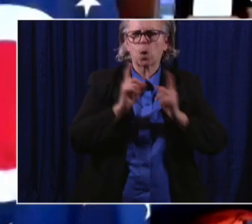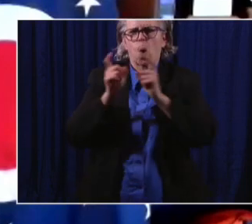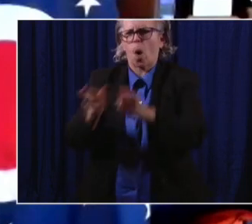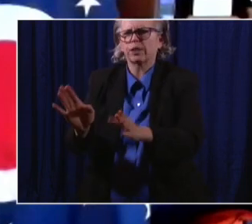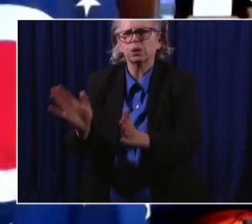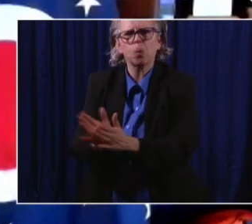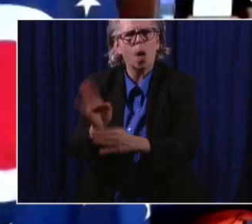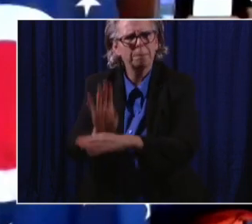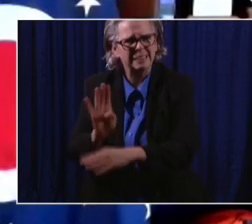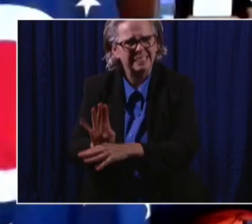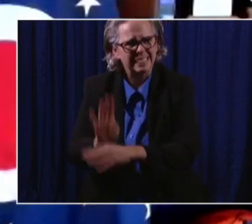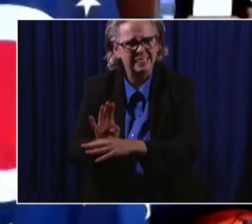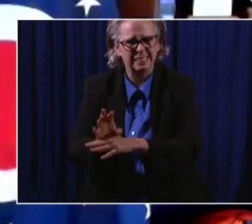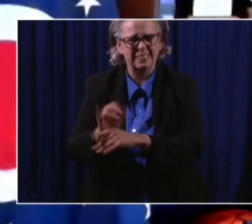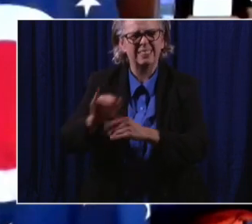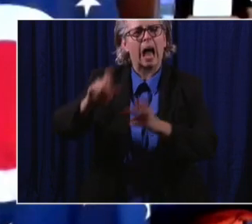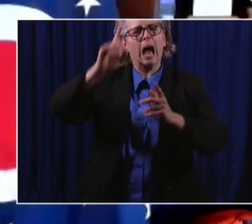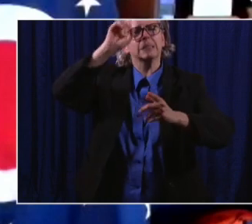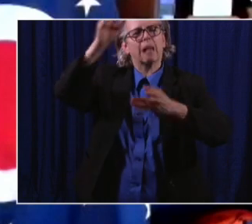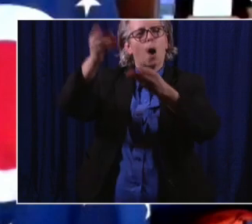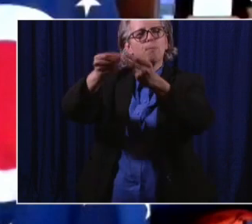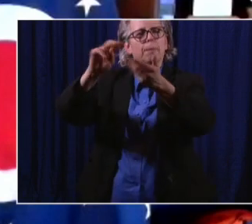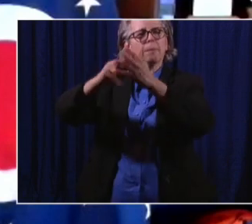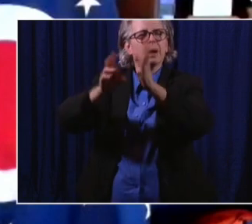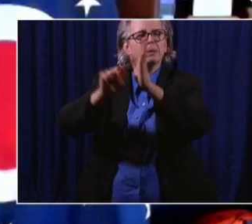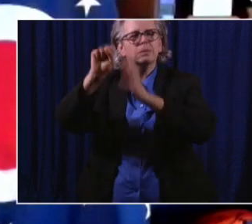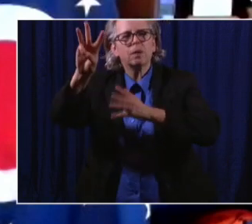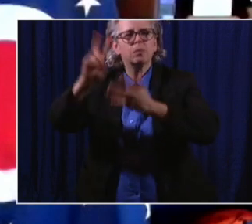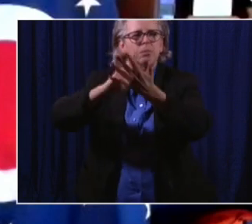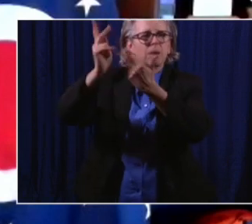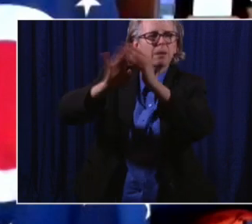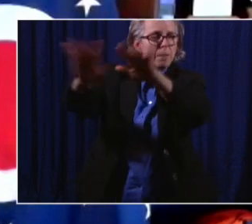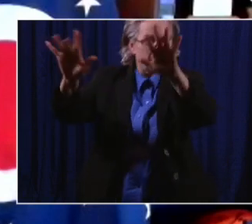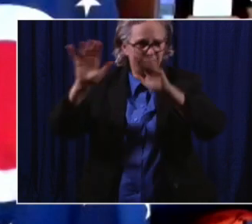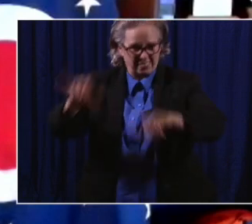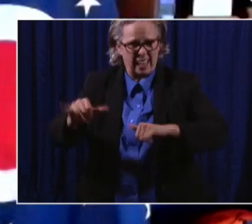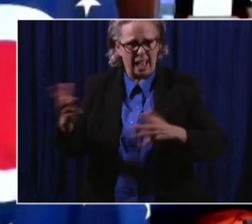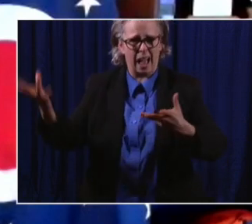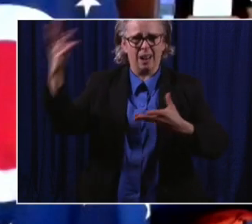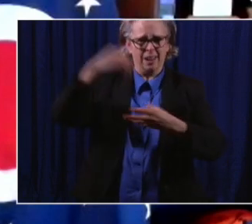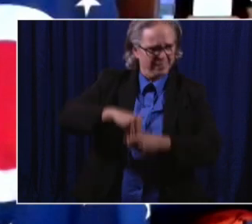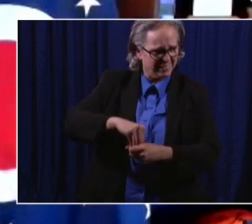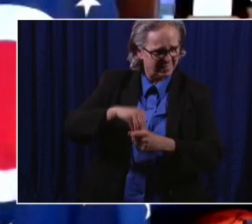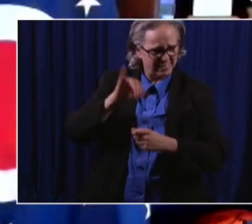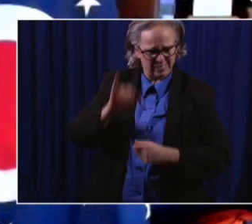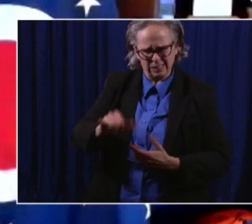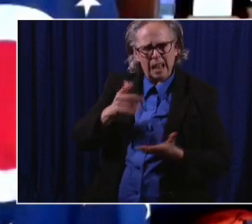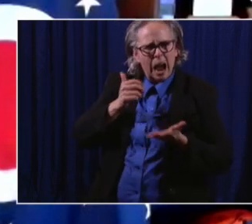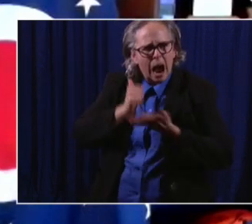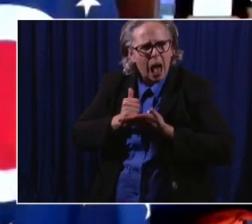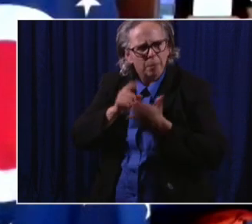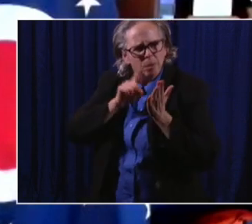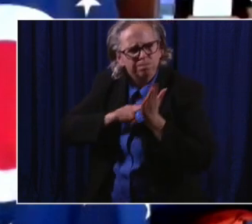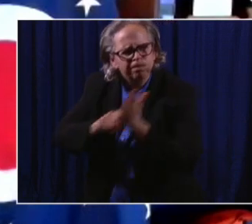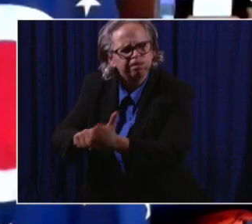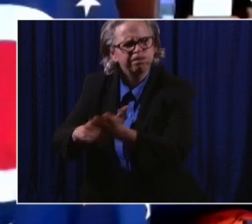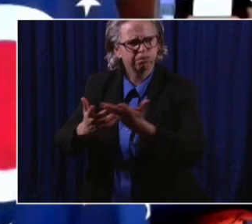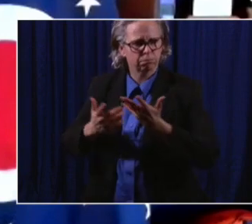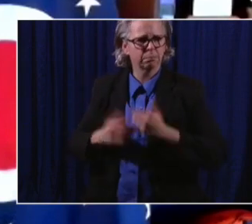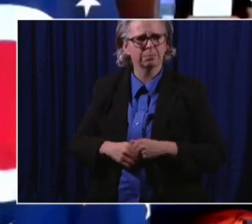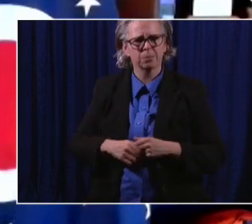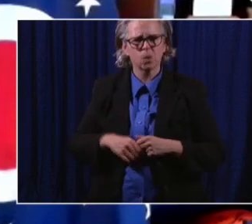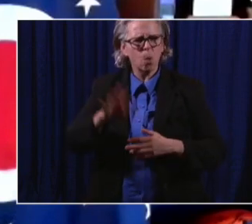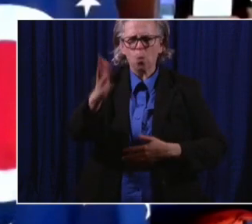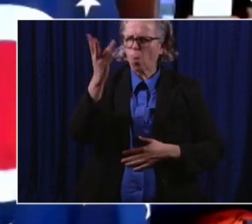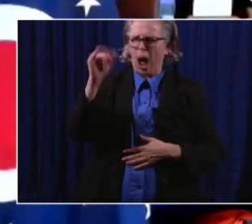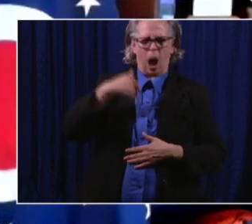and help bolster our economy. What we found when we looked at that was that it was a little bureaucratic getting that